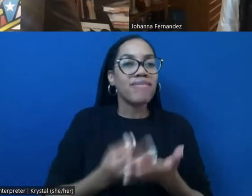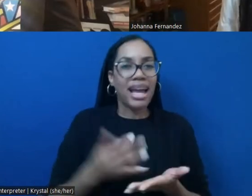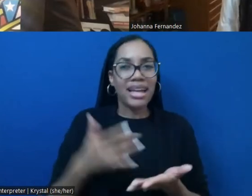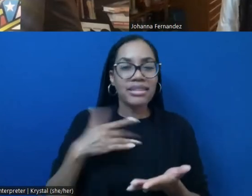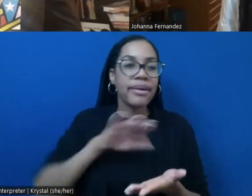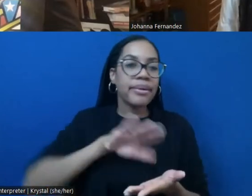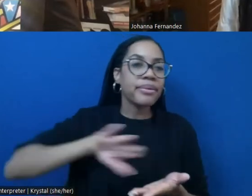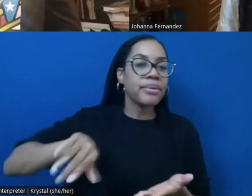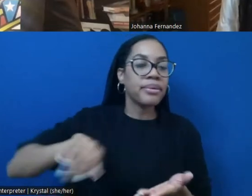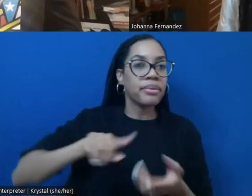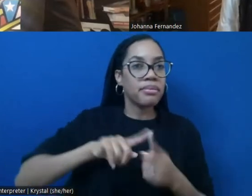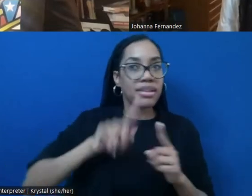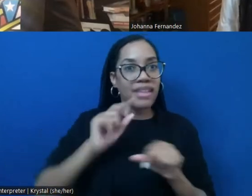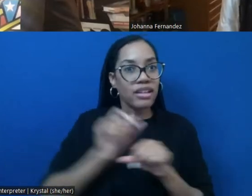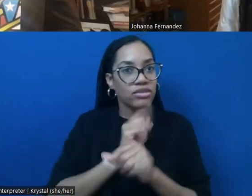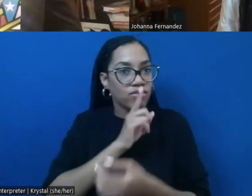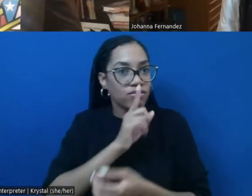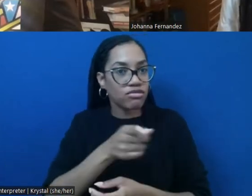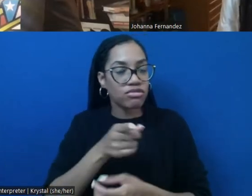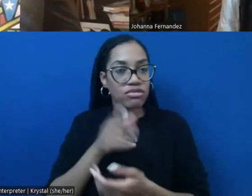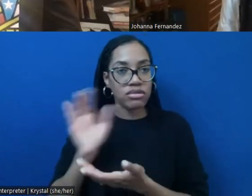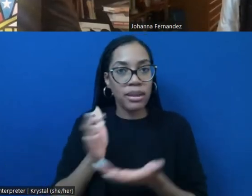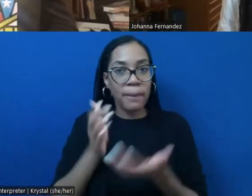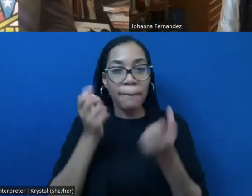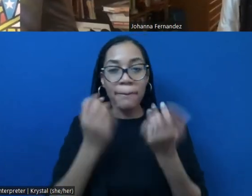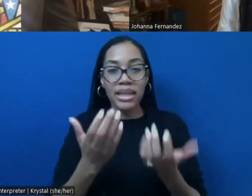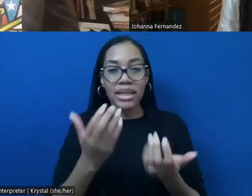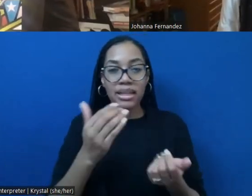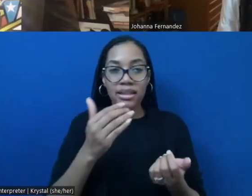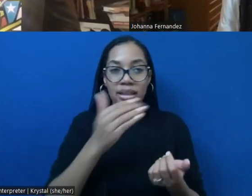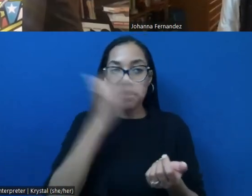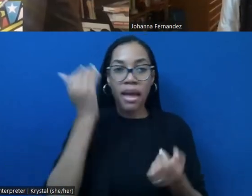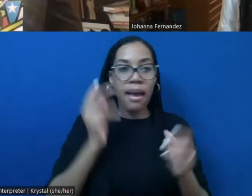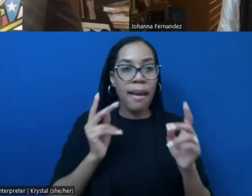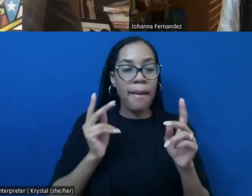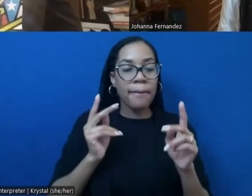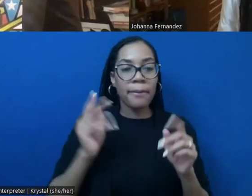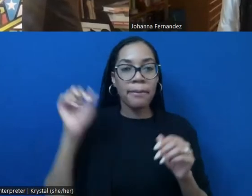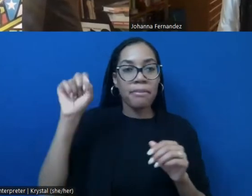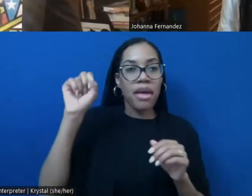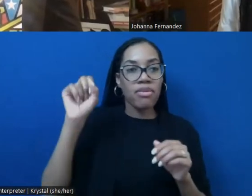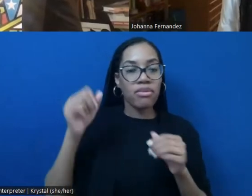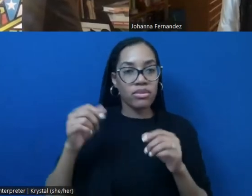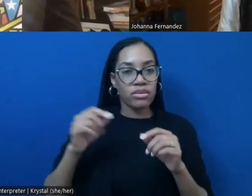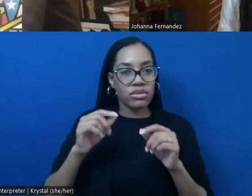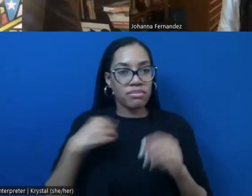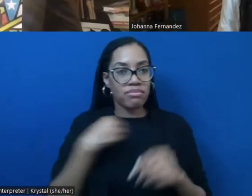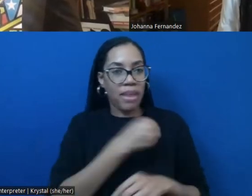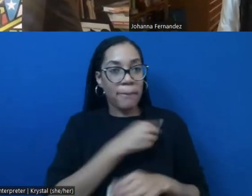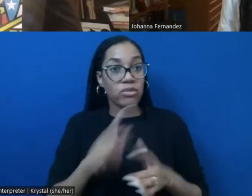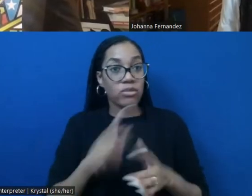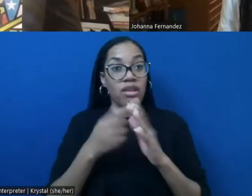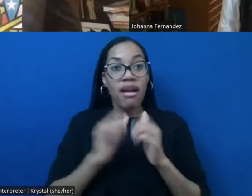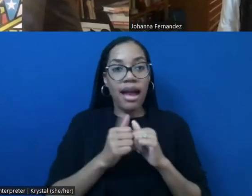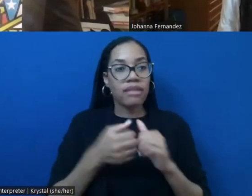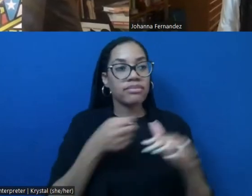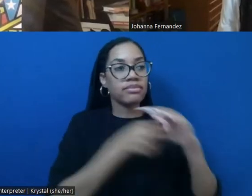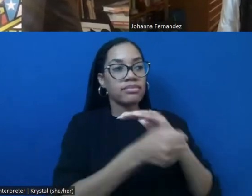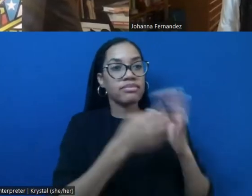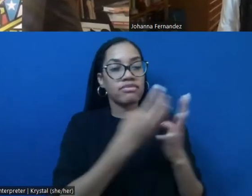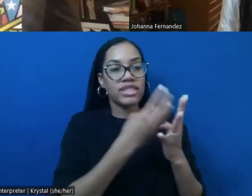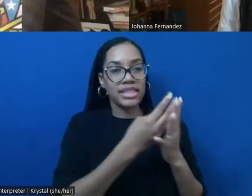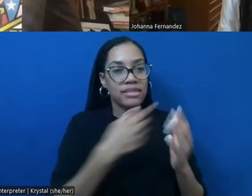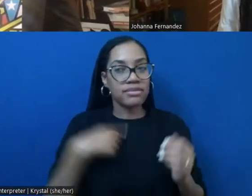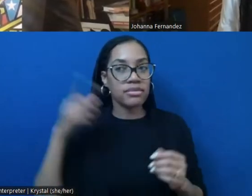radicalized and joined these organizations. Yeah, no doubt. No doubt. Well, I want to talk more about